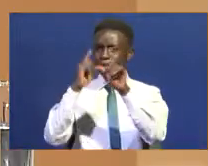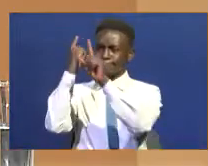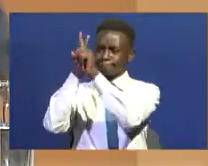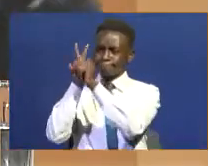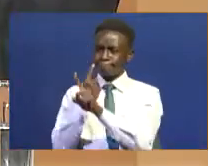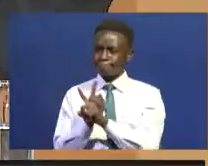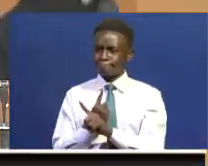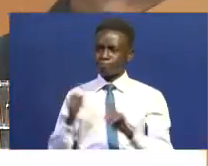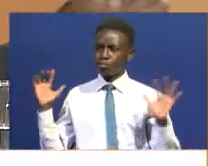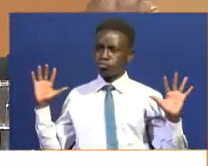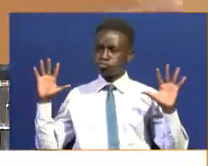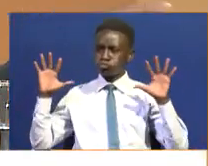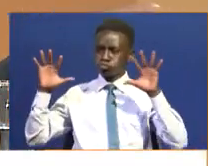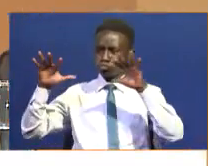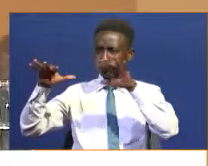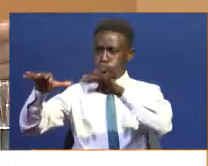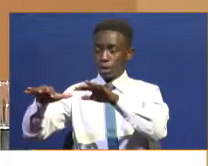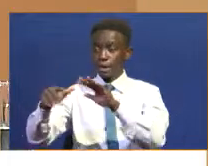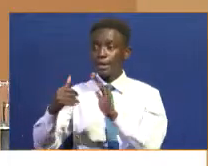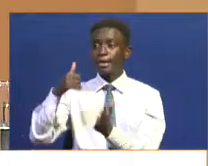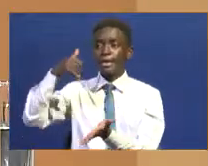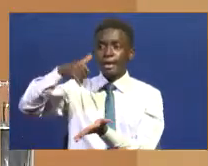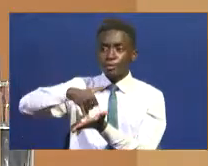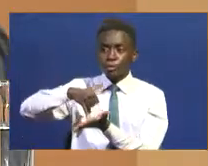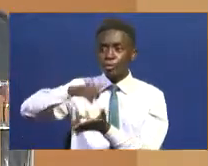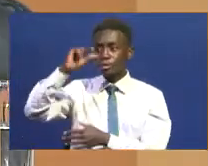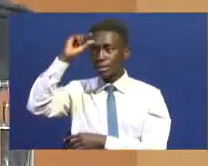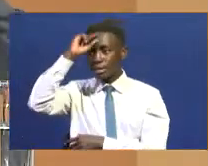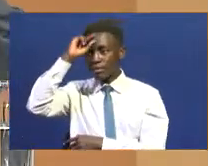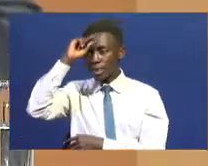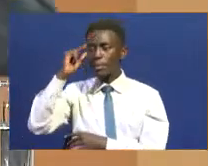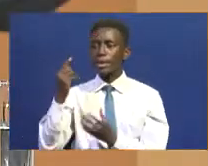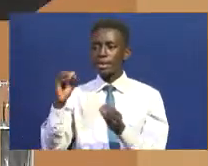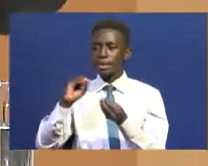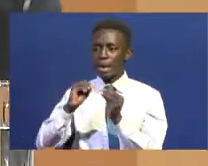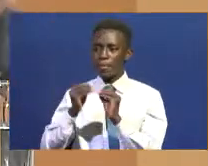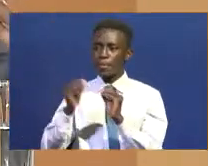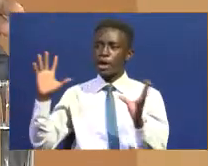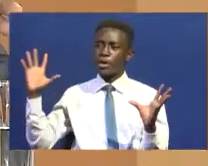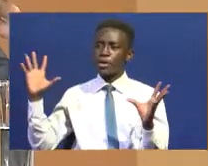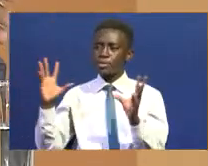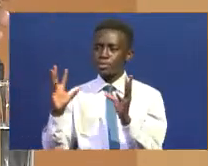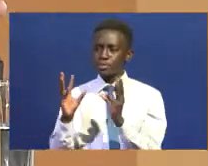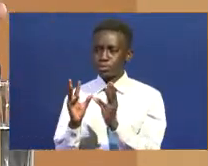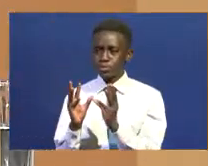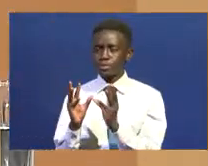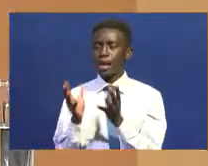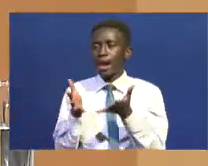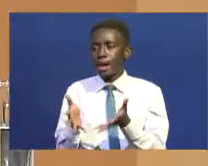delegations, including even some governments, have been reduced. We are not going to have that large delegations